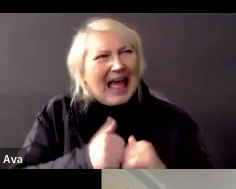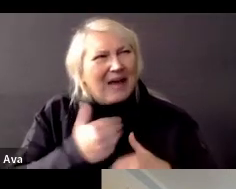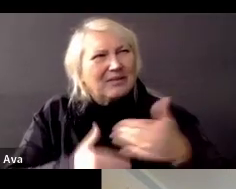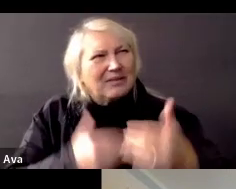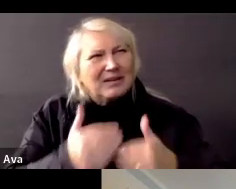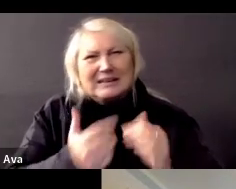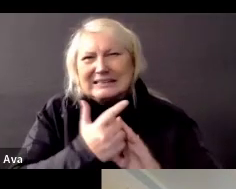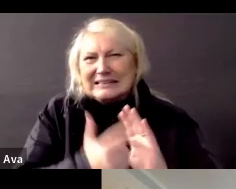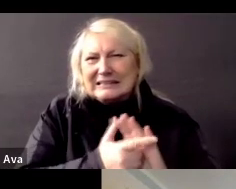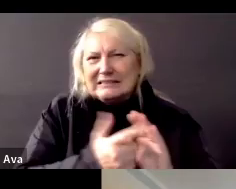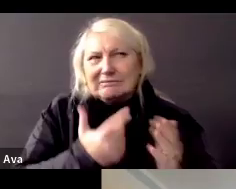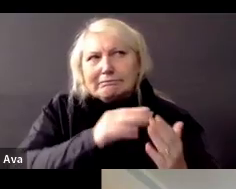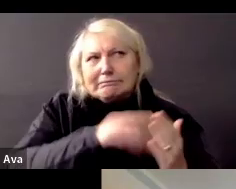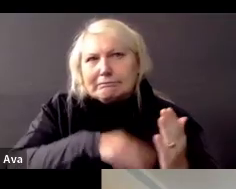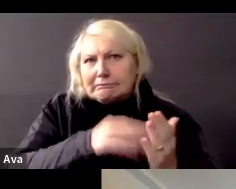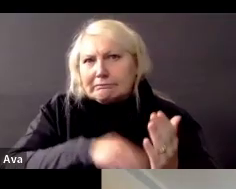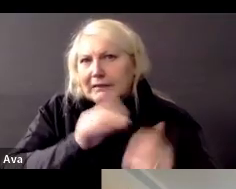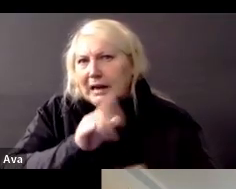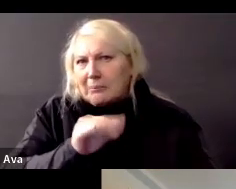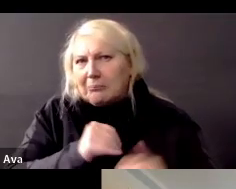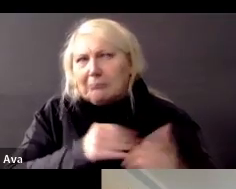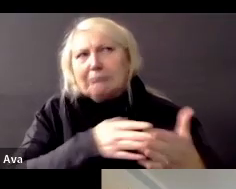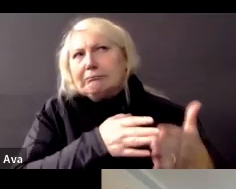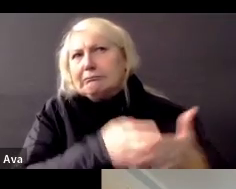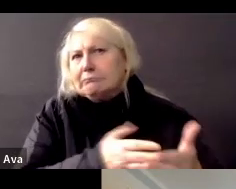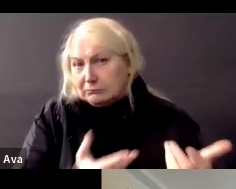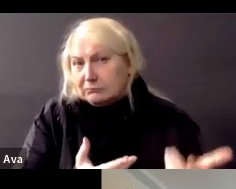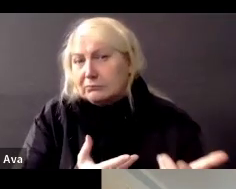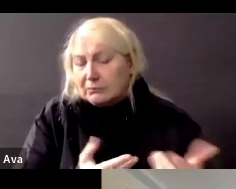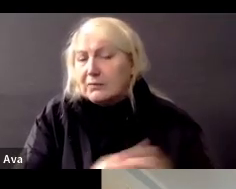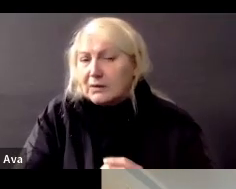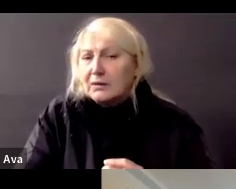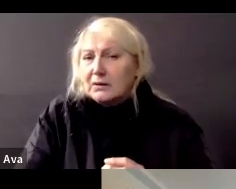equally, a number of the questions, uh,